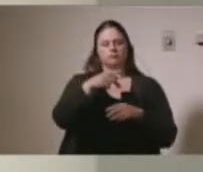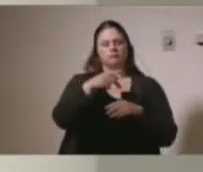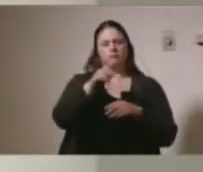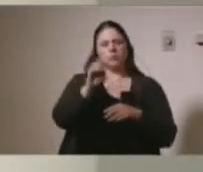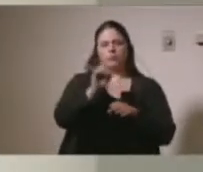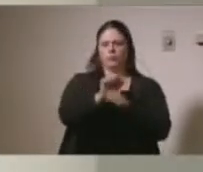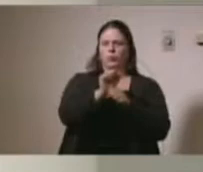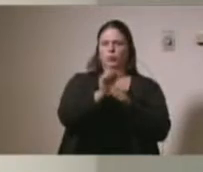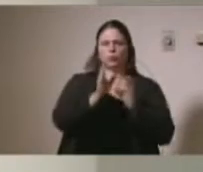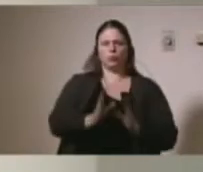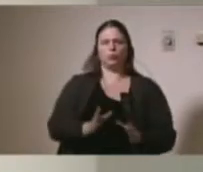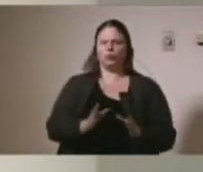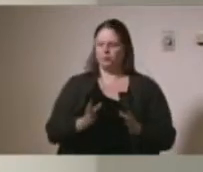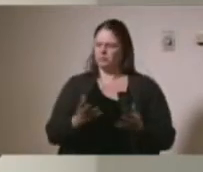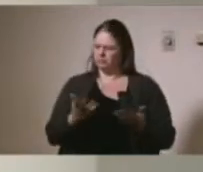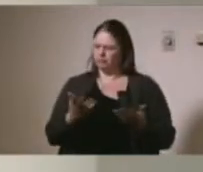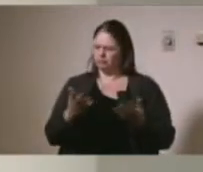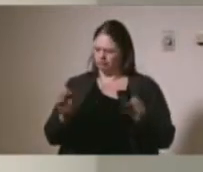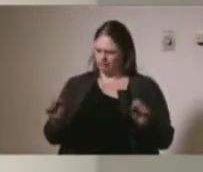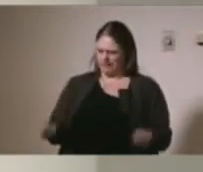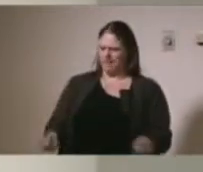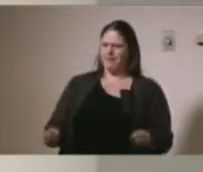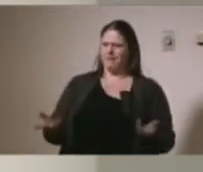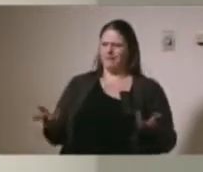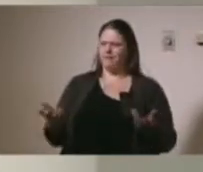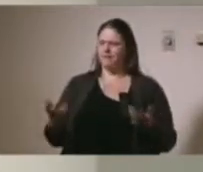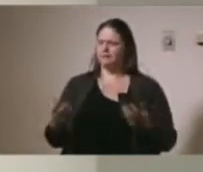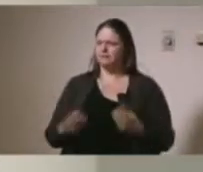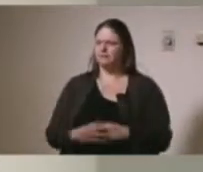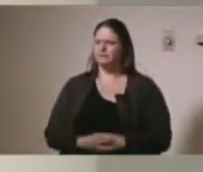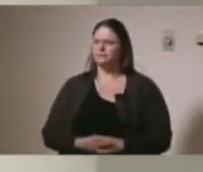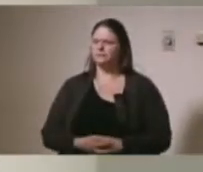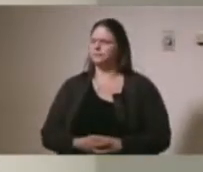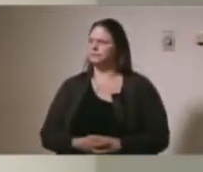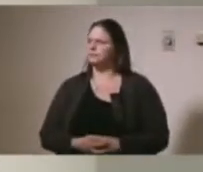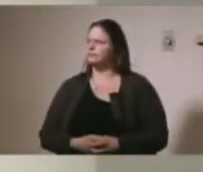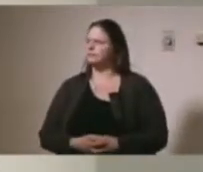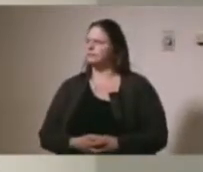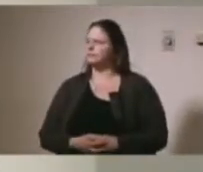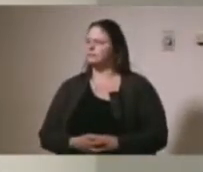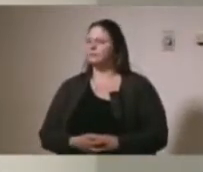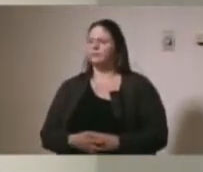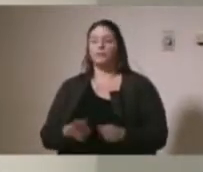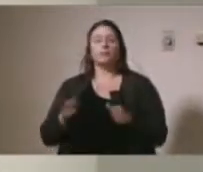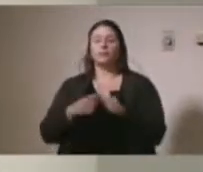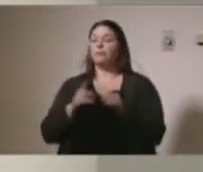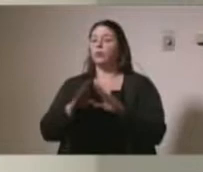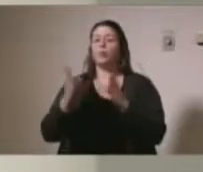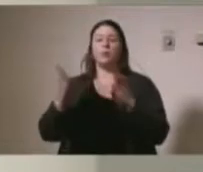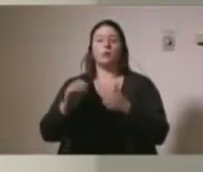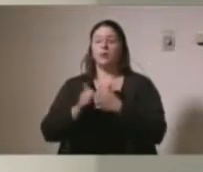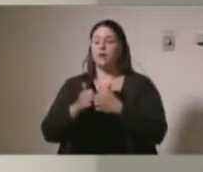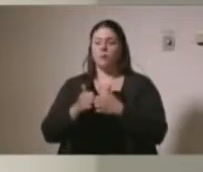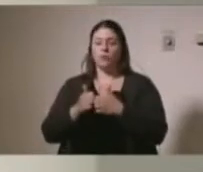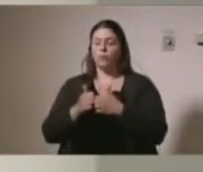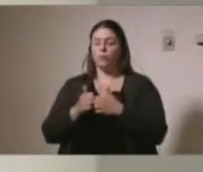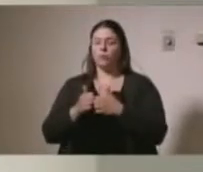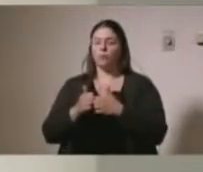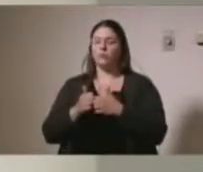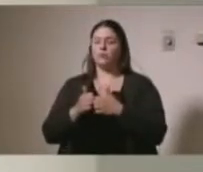postal banking services are concerned. So it's doable. And the first step consists in setting up what we